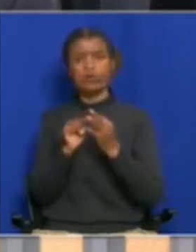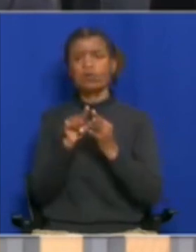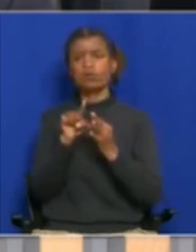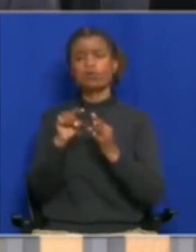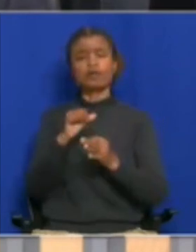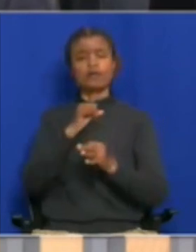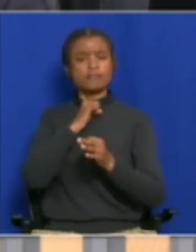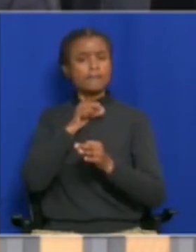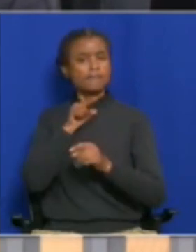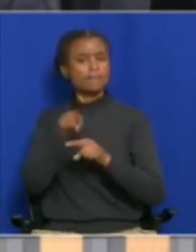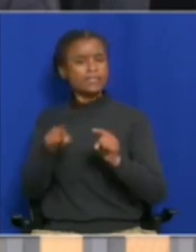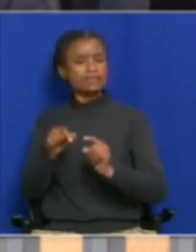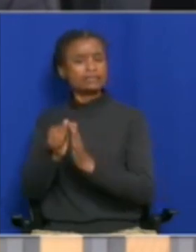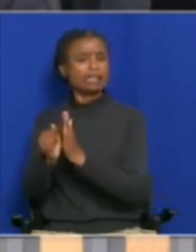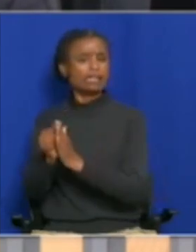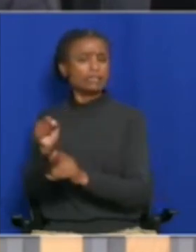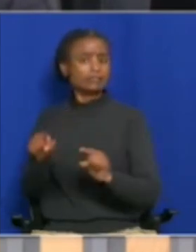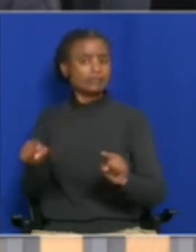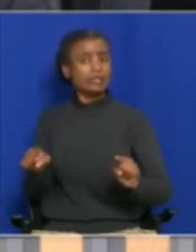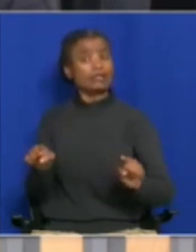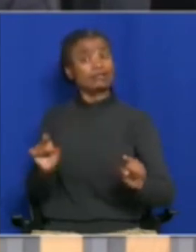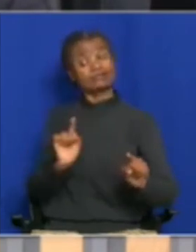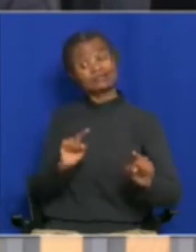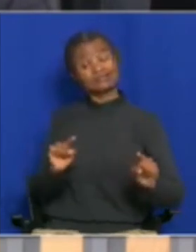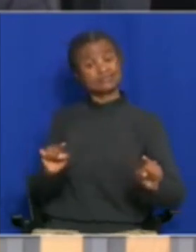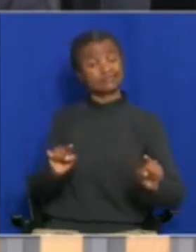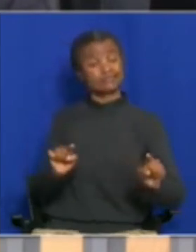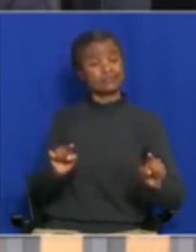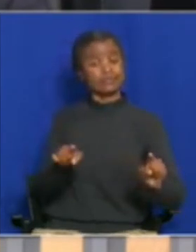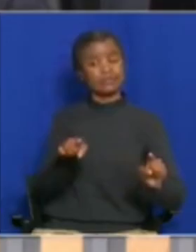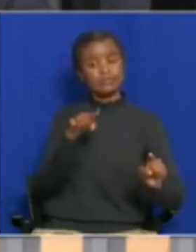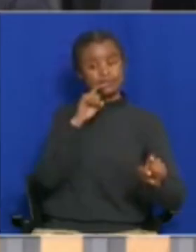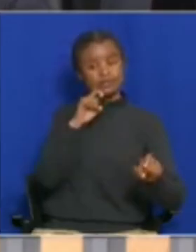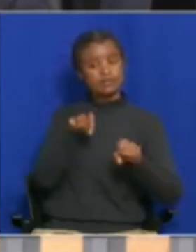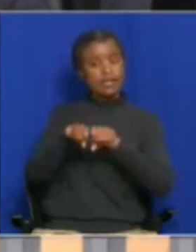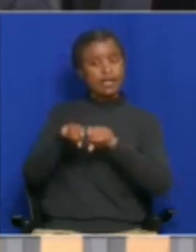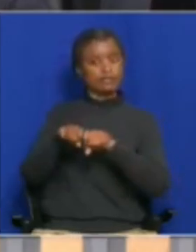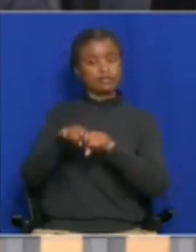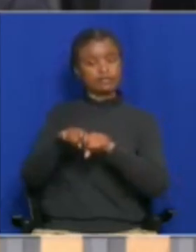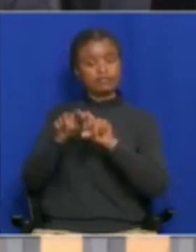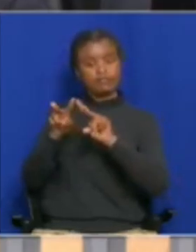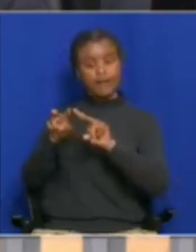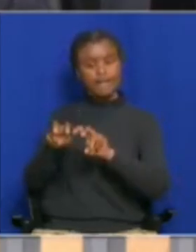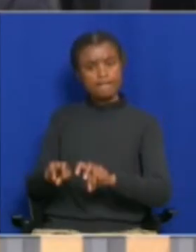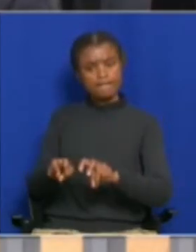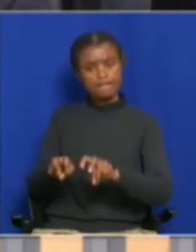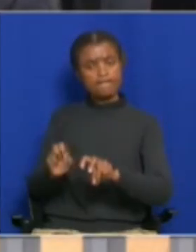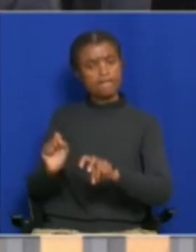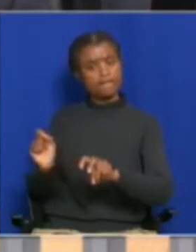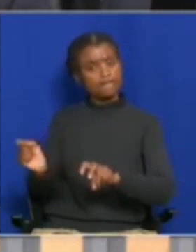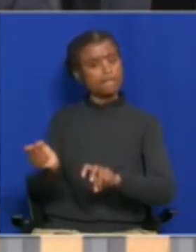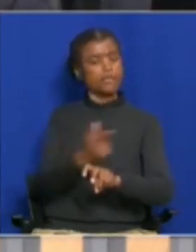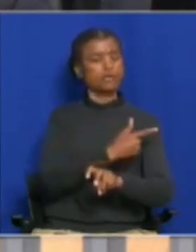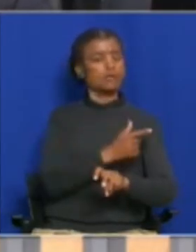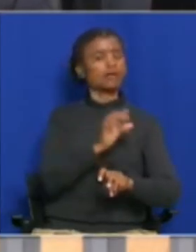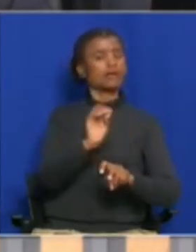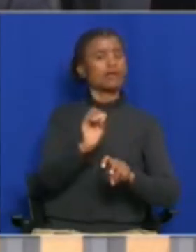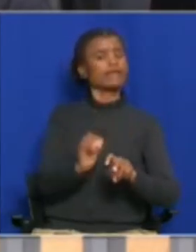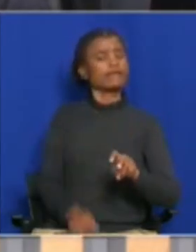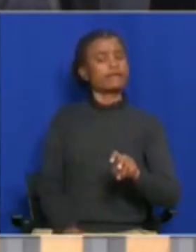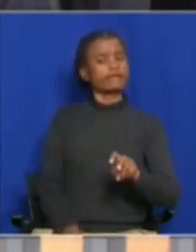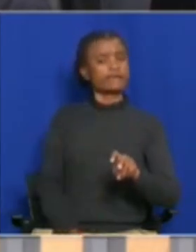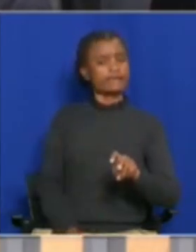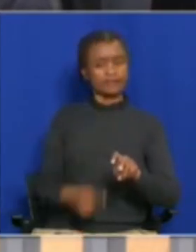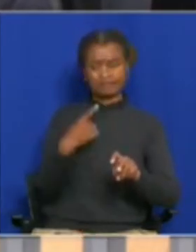you encounter the reasonable test across the board. So how you could mix the subjective